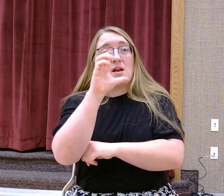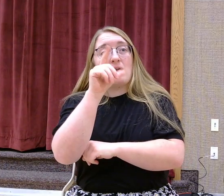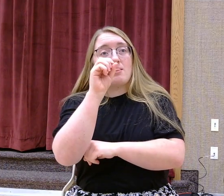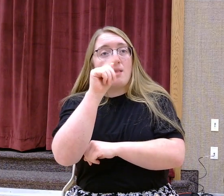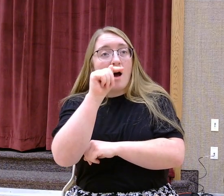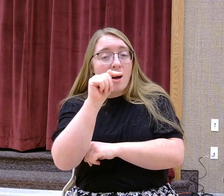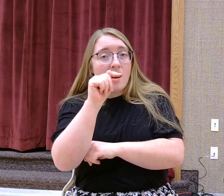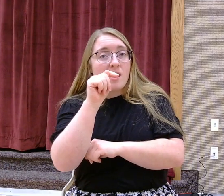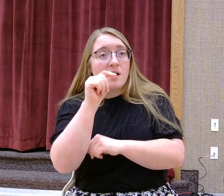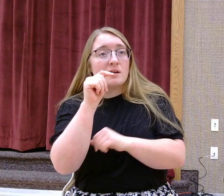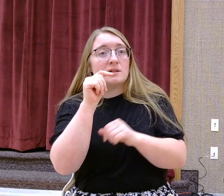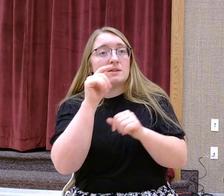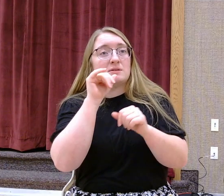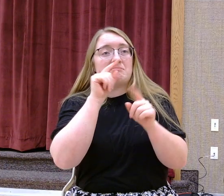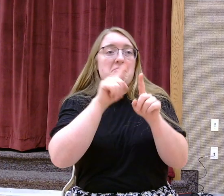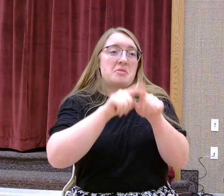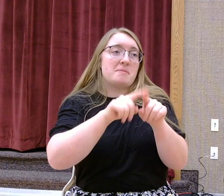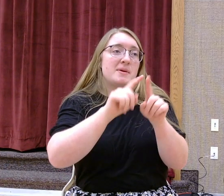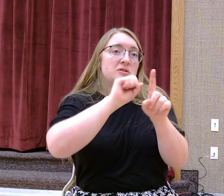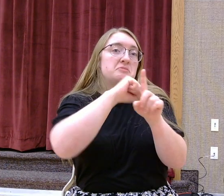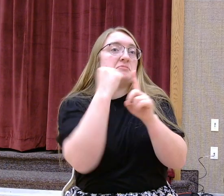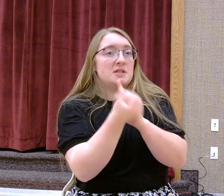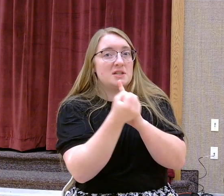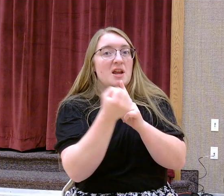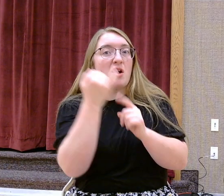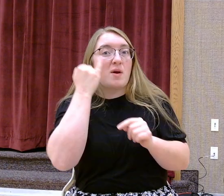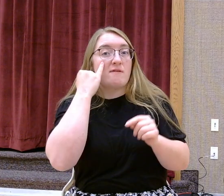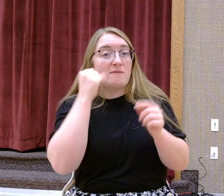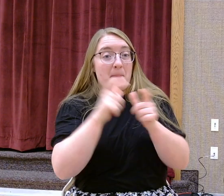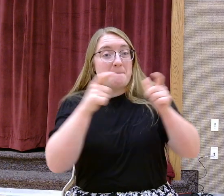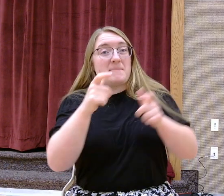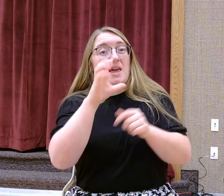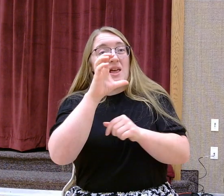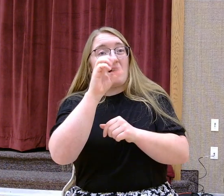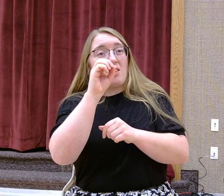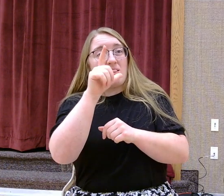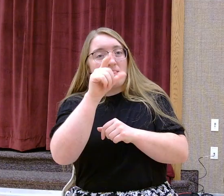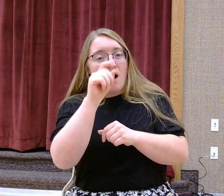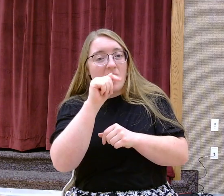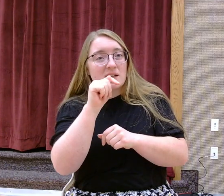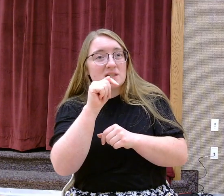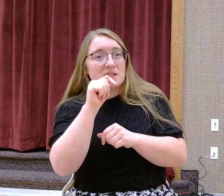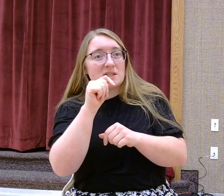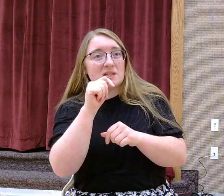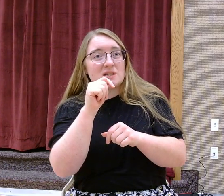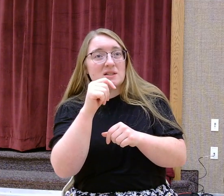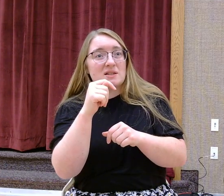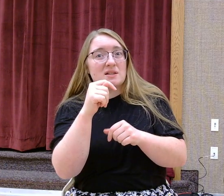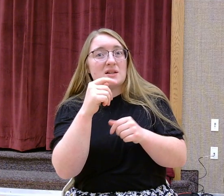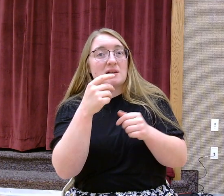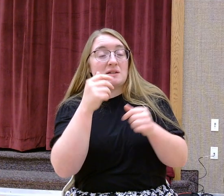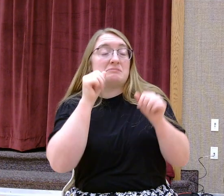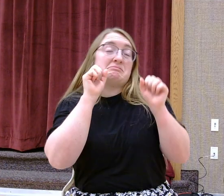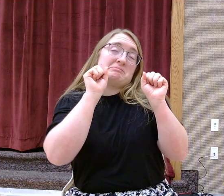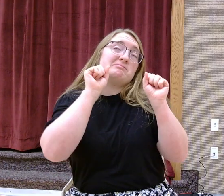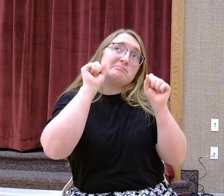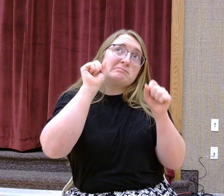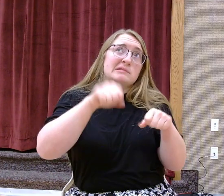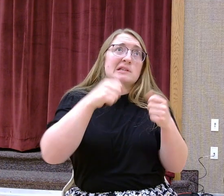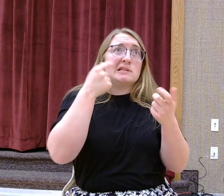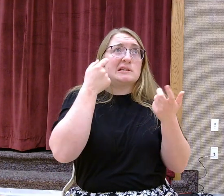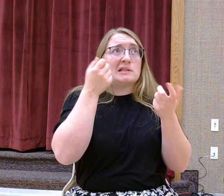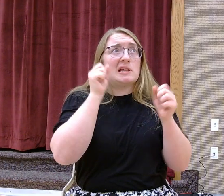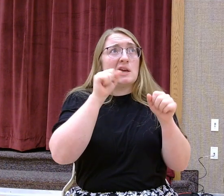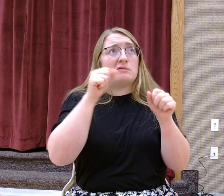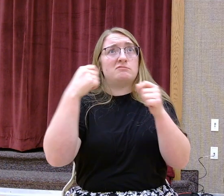just depends on the severity of it and how big that clot is. It can last, for a lifetime, I guess. The clot's